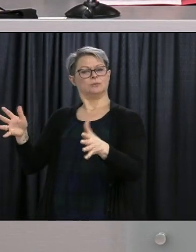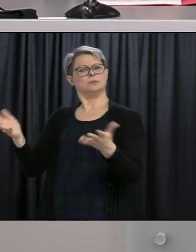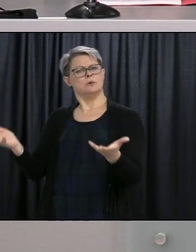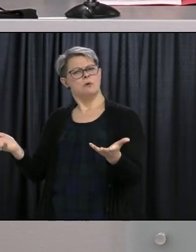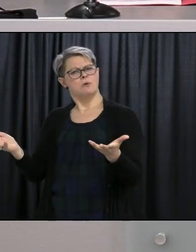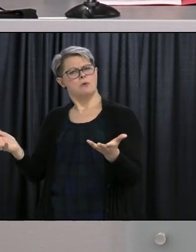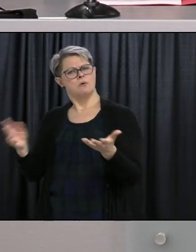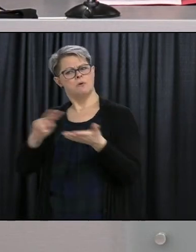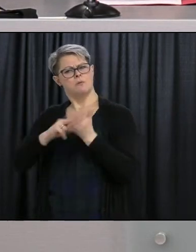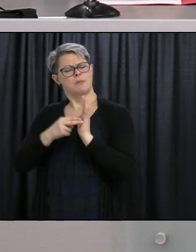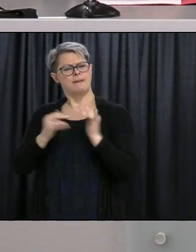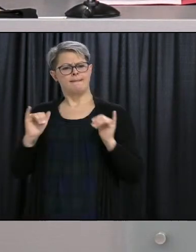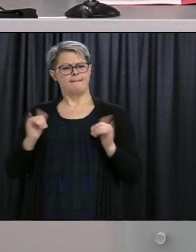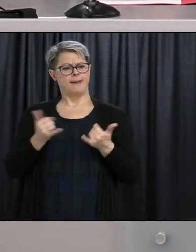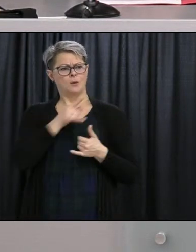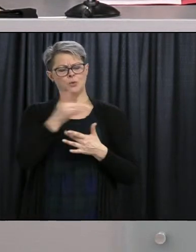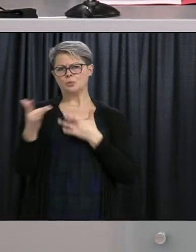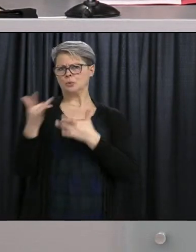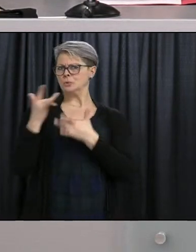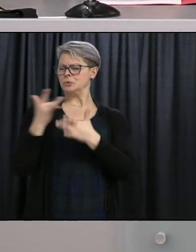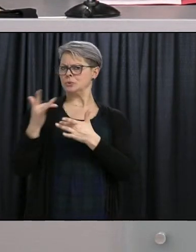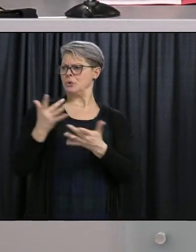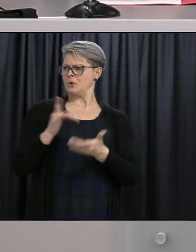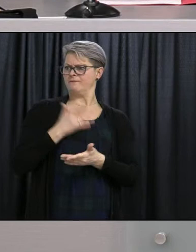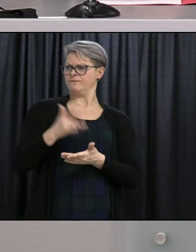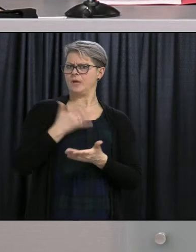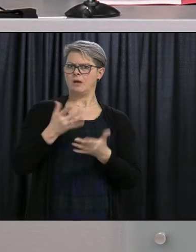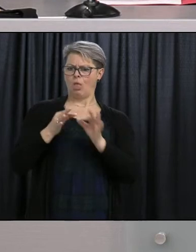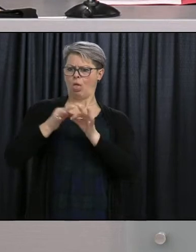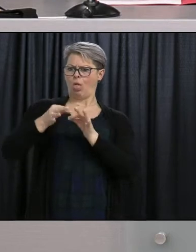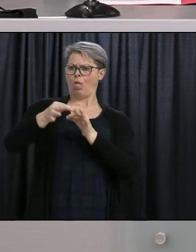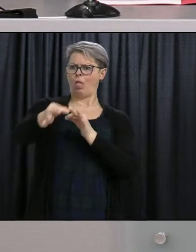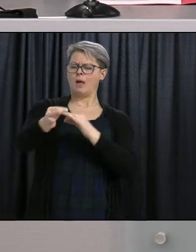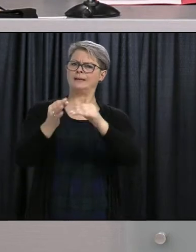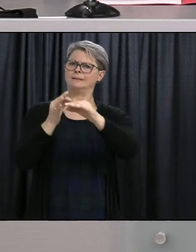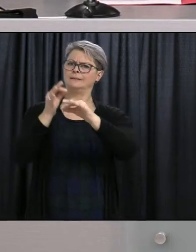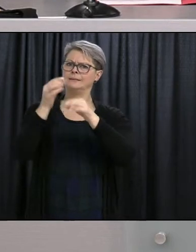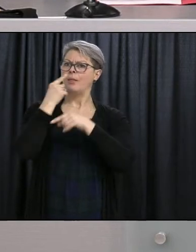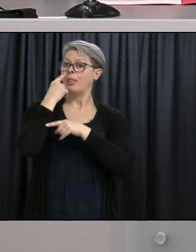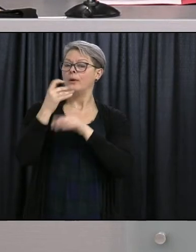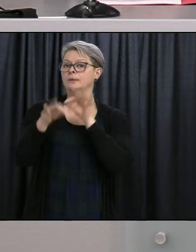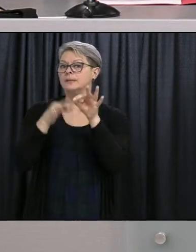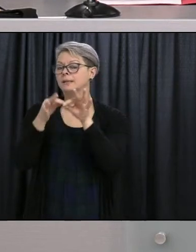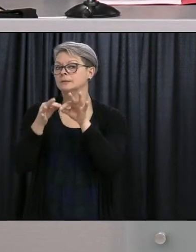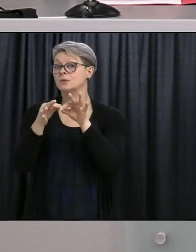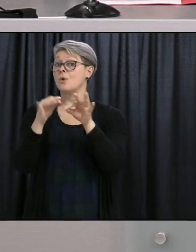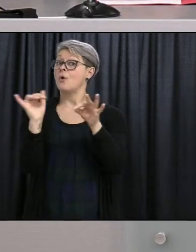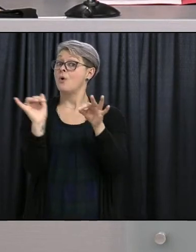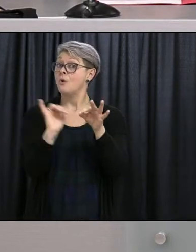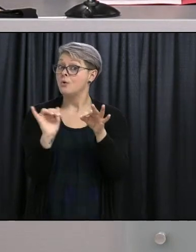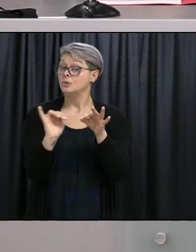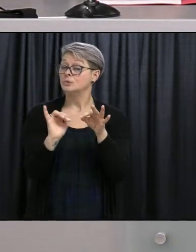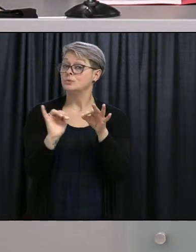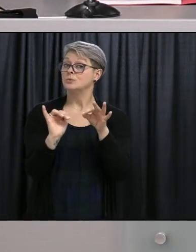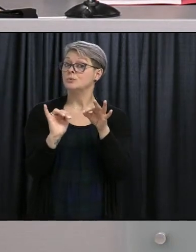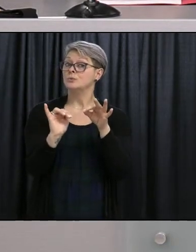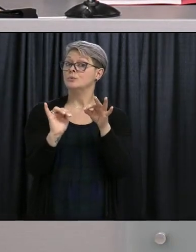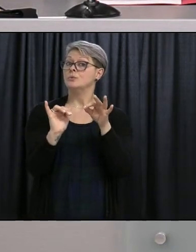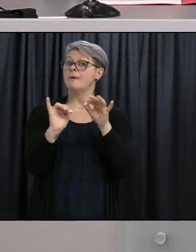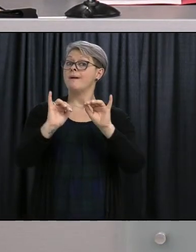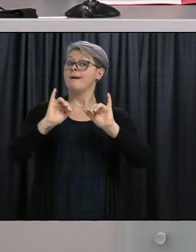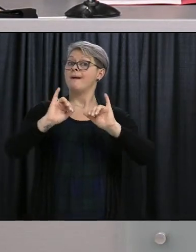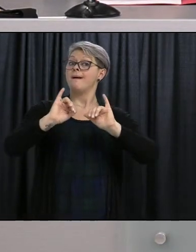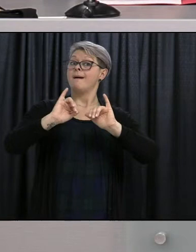all, how concerned are you about the delays we're seeing to get people tested? And the second part is what's being done to try and increase